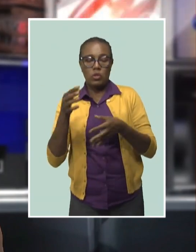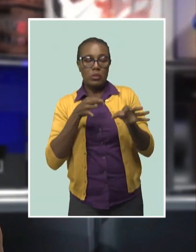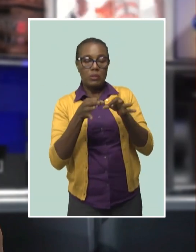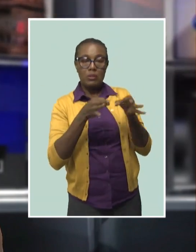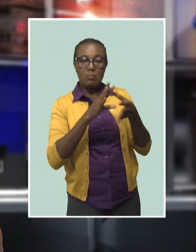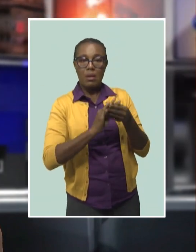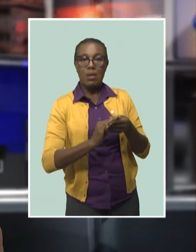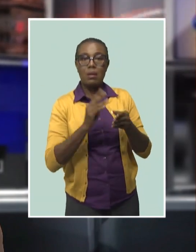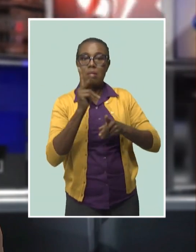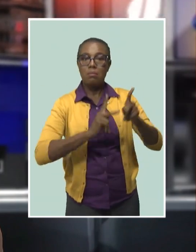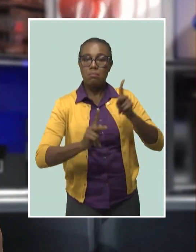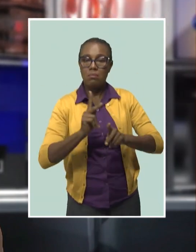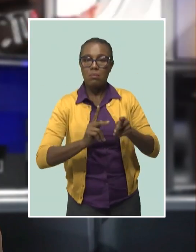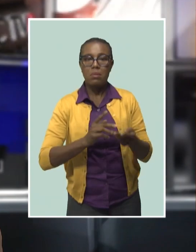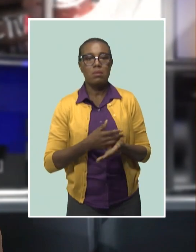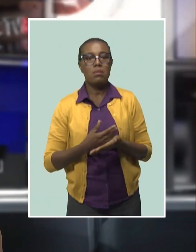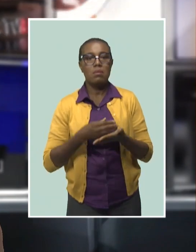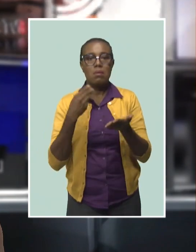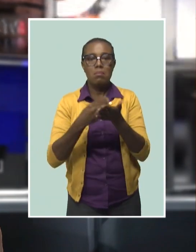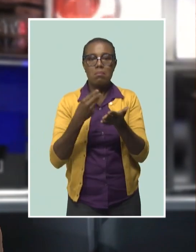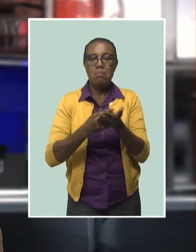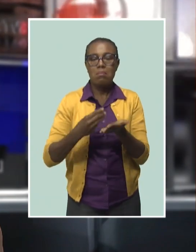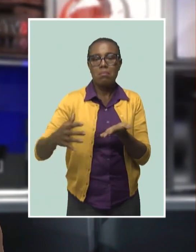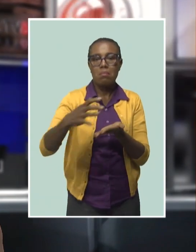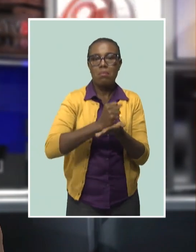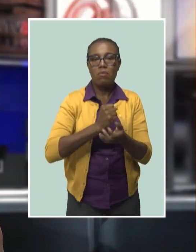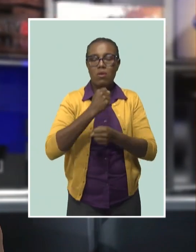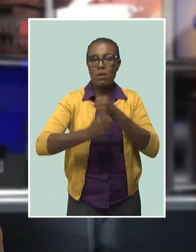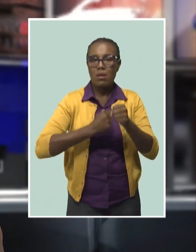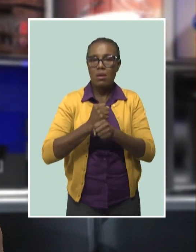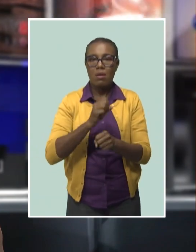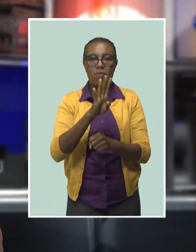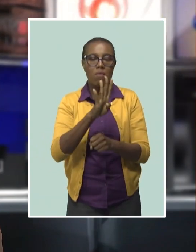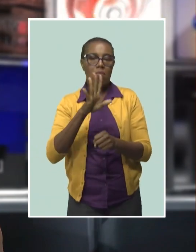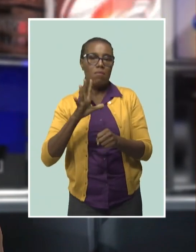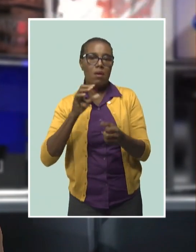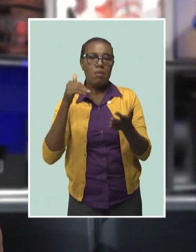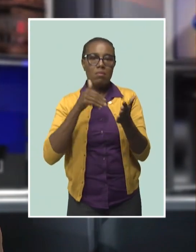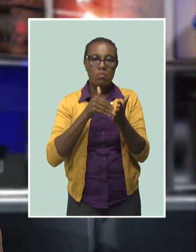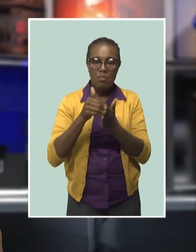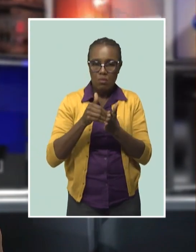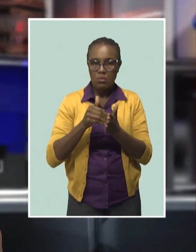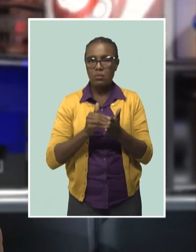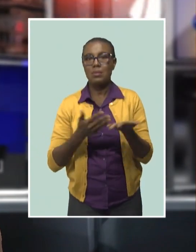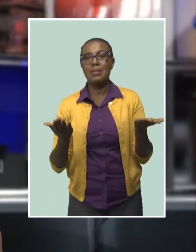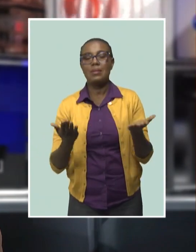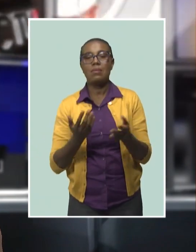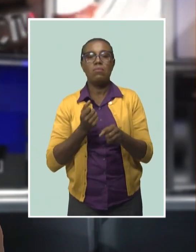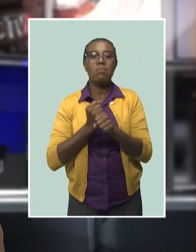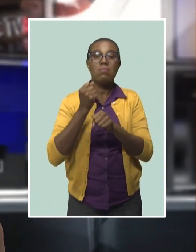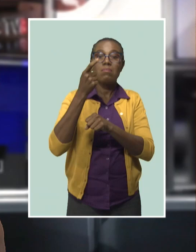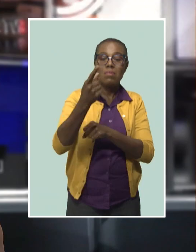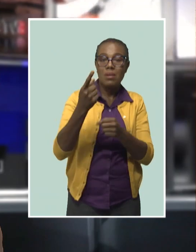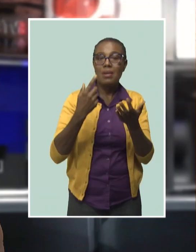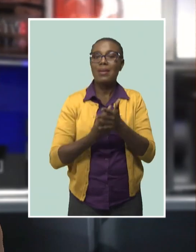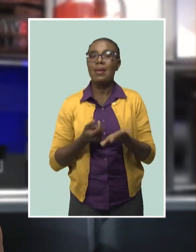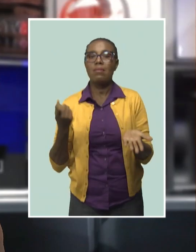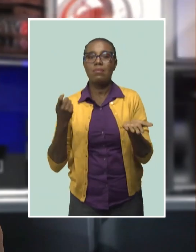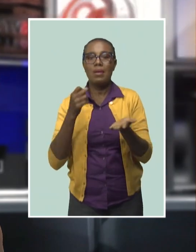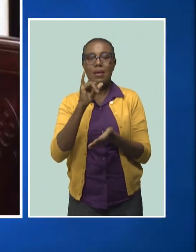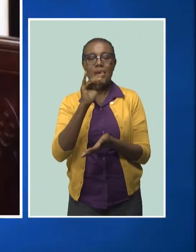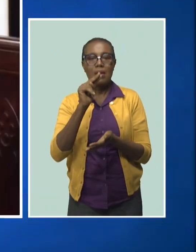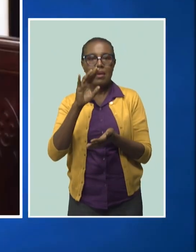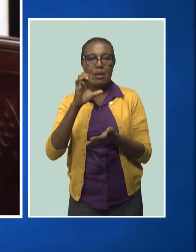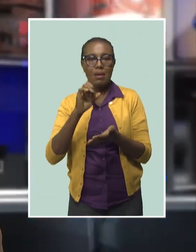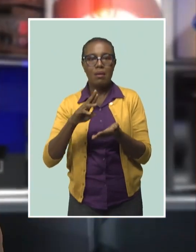earning $45,000 and less annually could possibly receive a compensatory income credit next year. Well, the Prime Minister